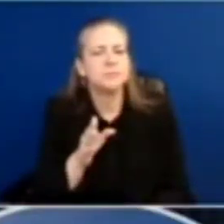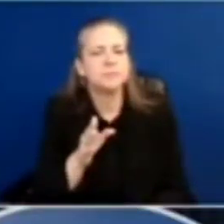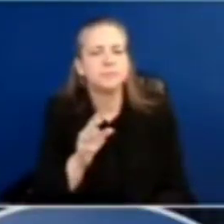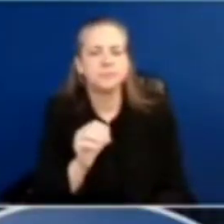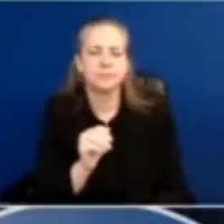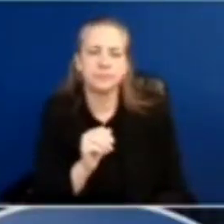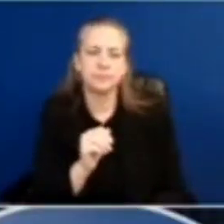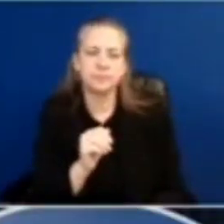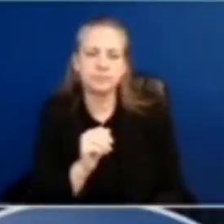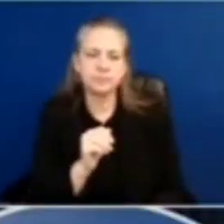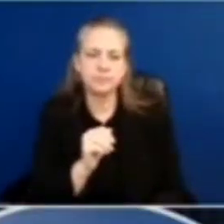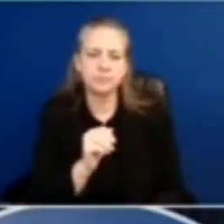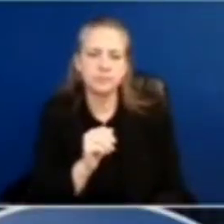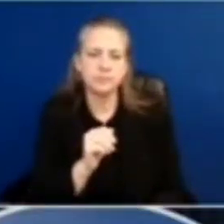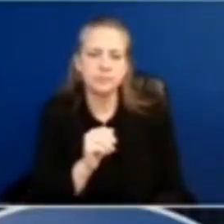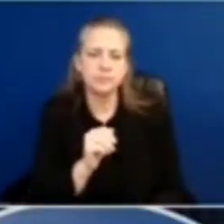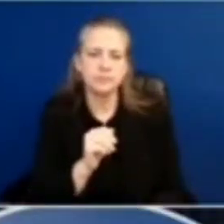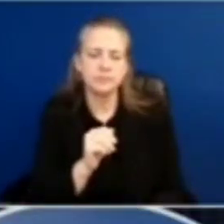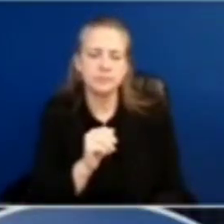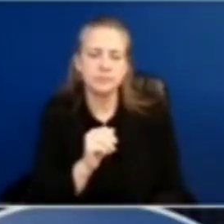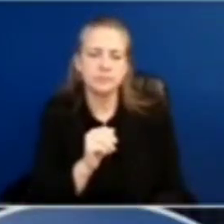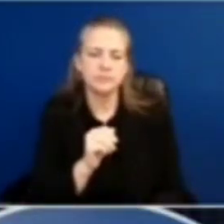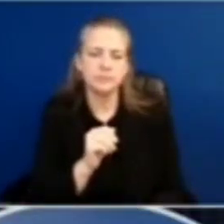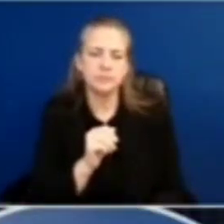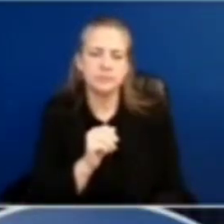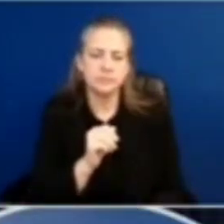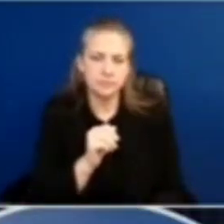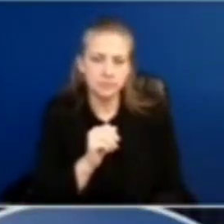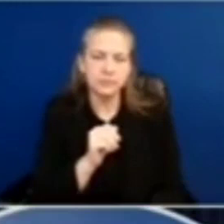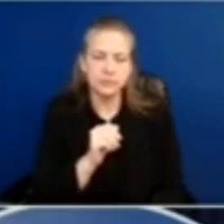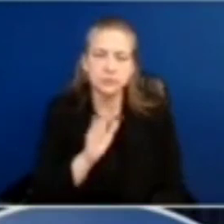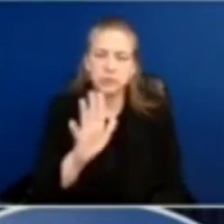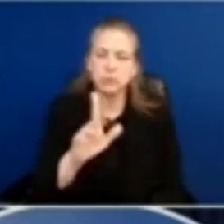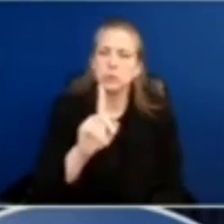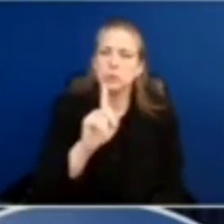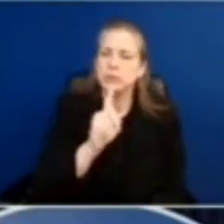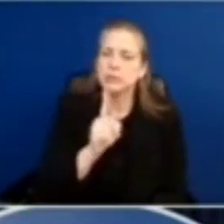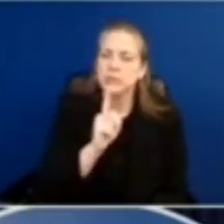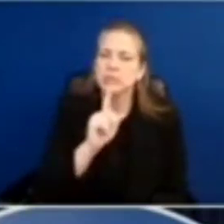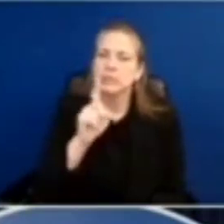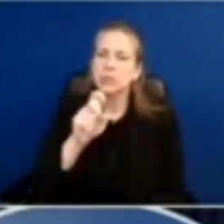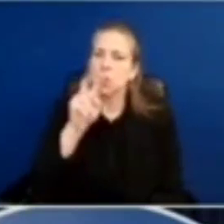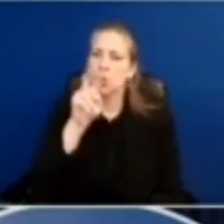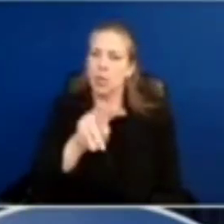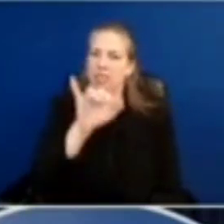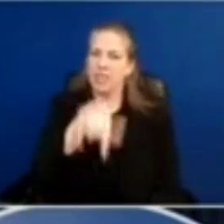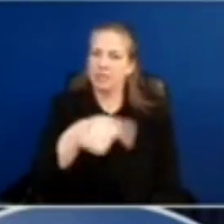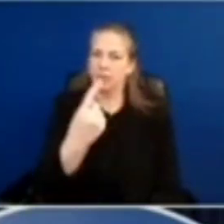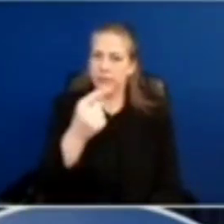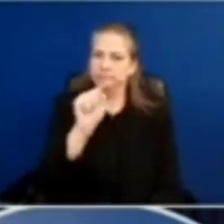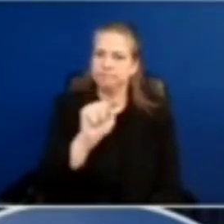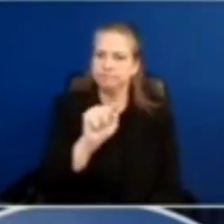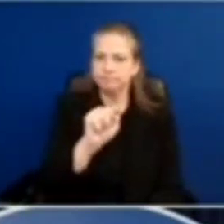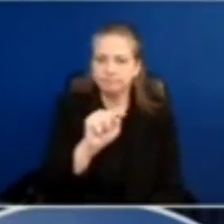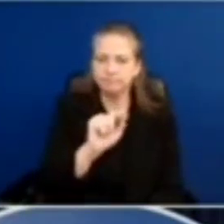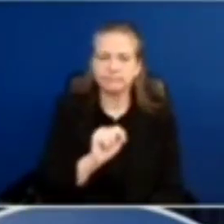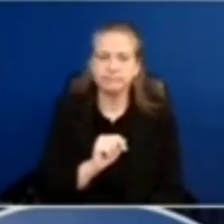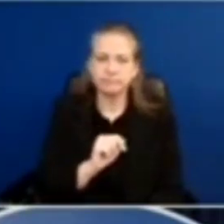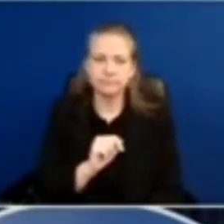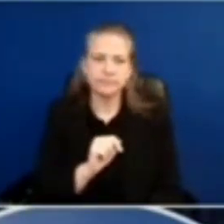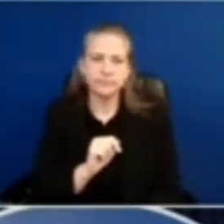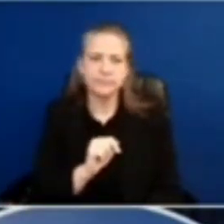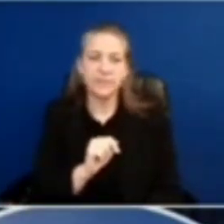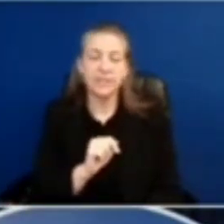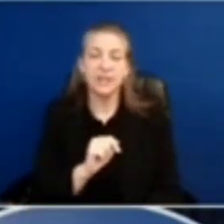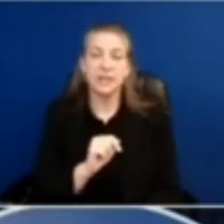All right, we really want to focus on this slide because if you look at the confidence that we're going to